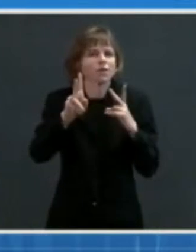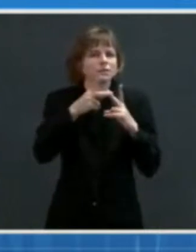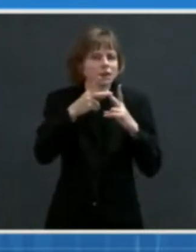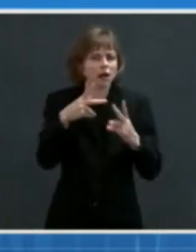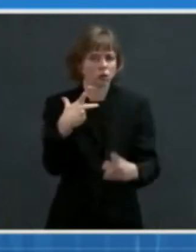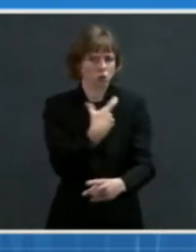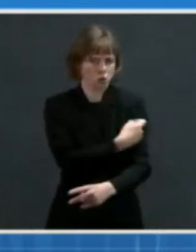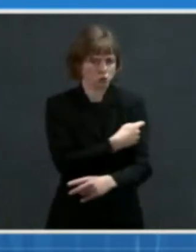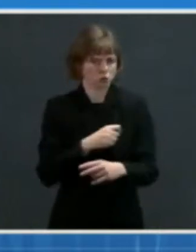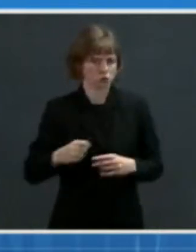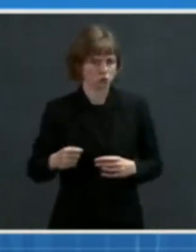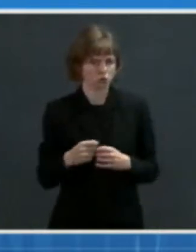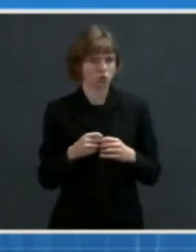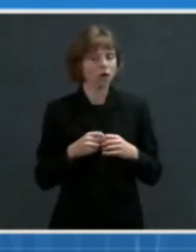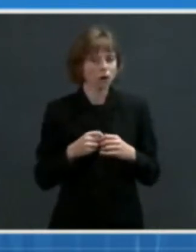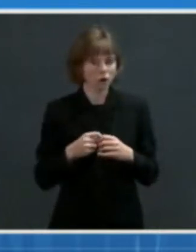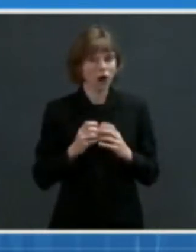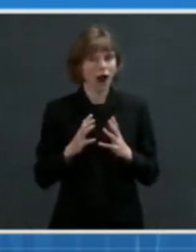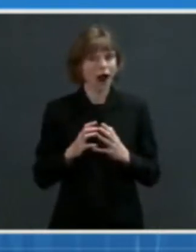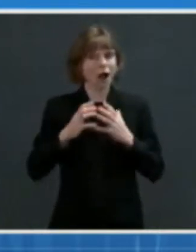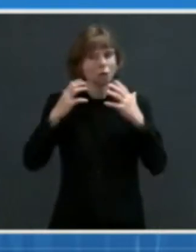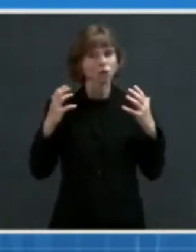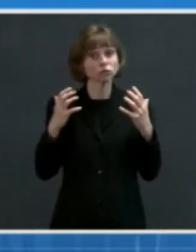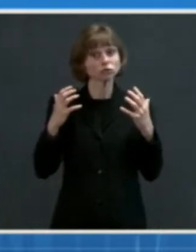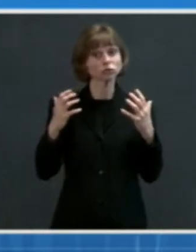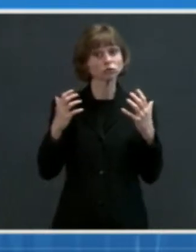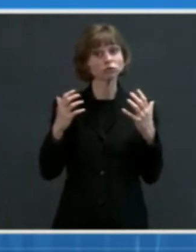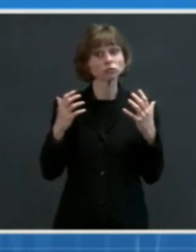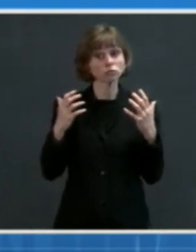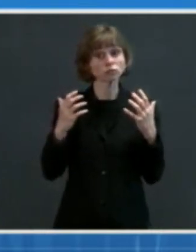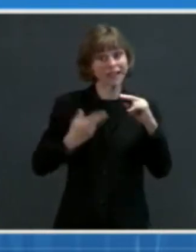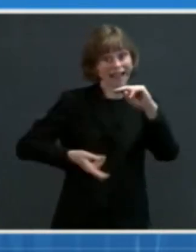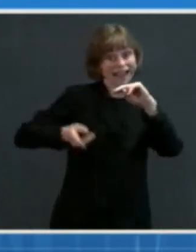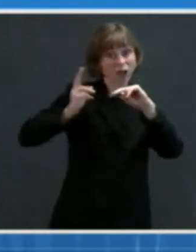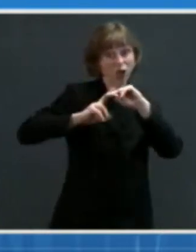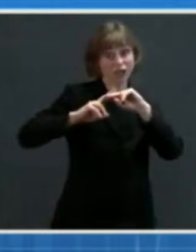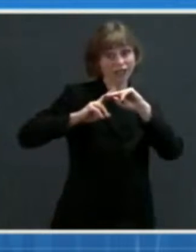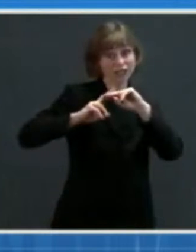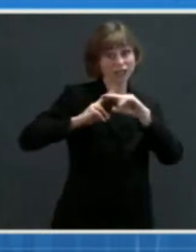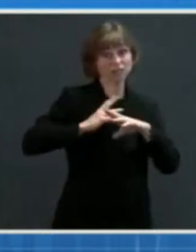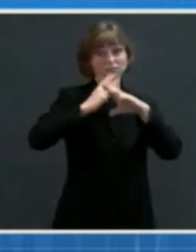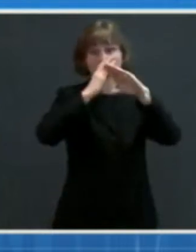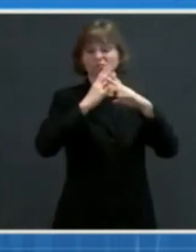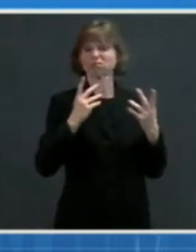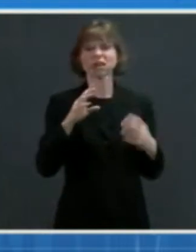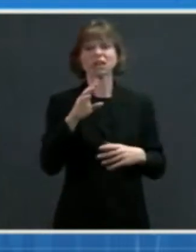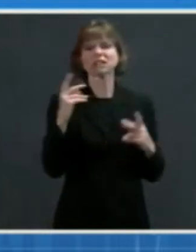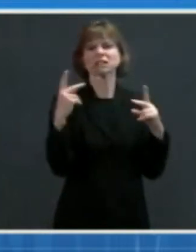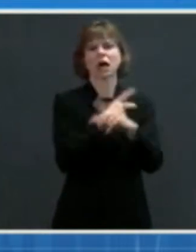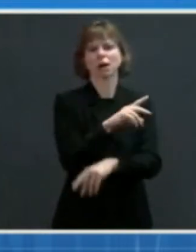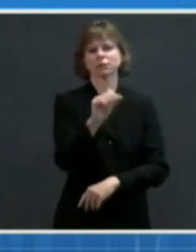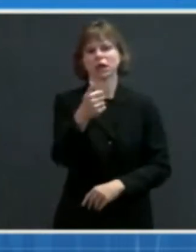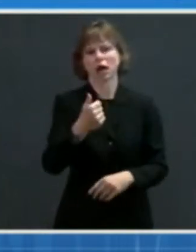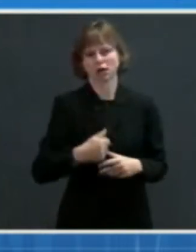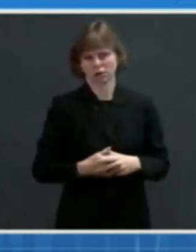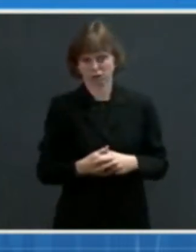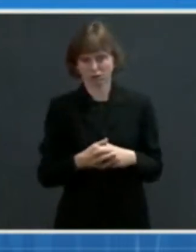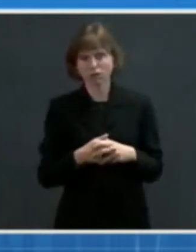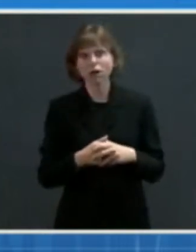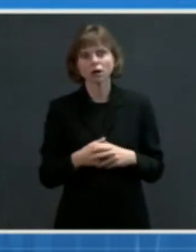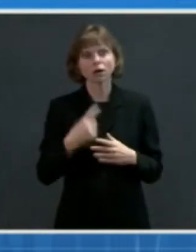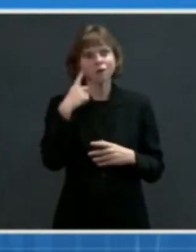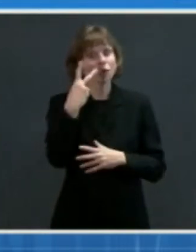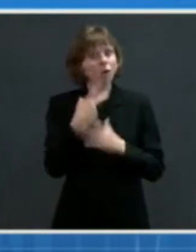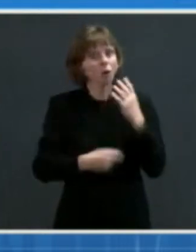dose. The degree of increase is at least tenfold in both of these age